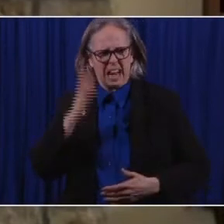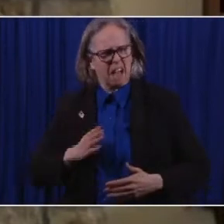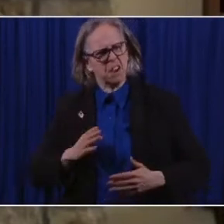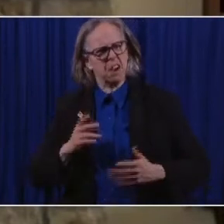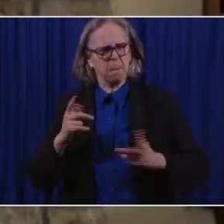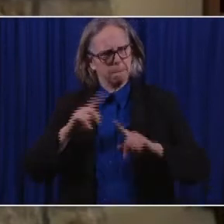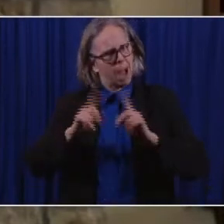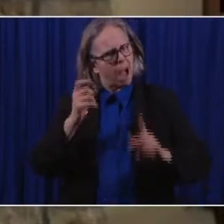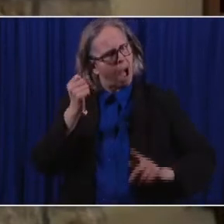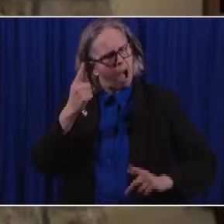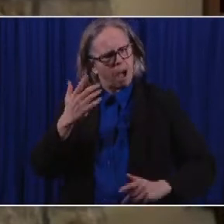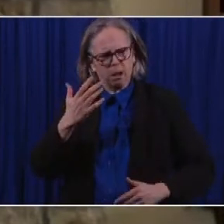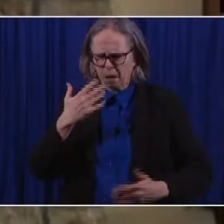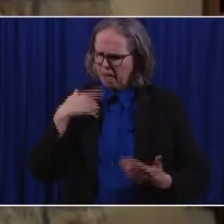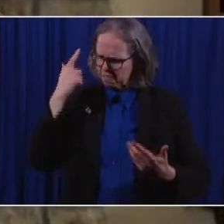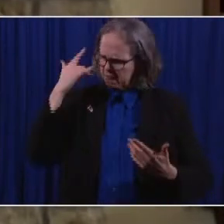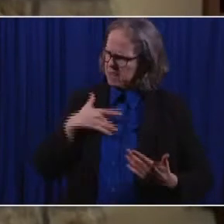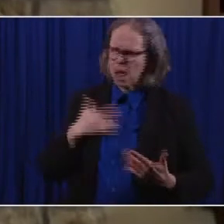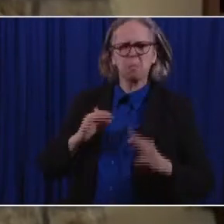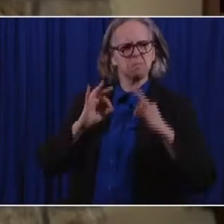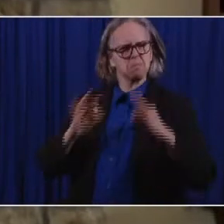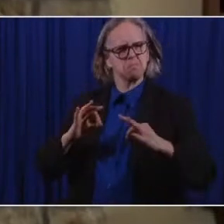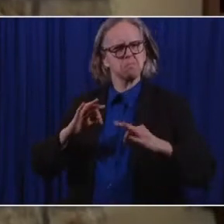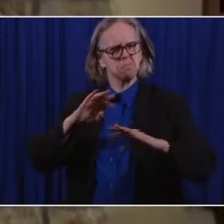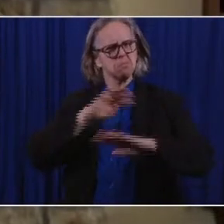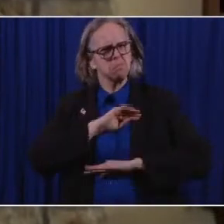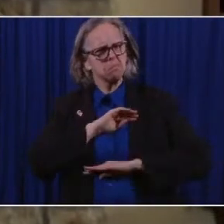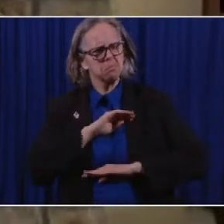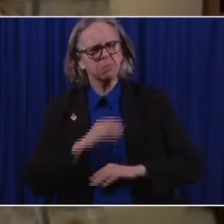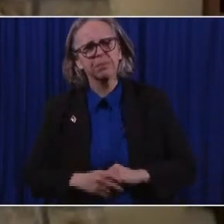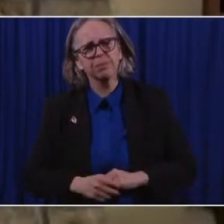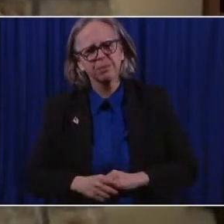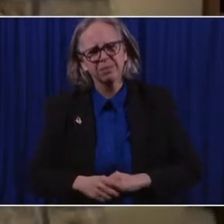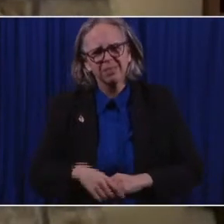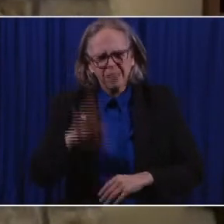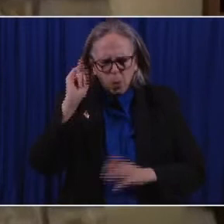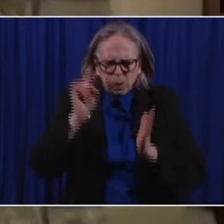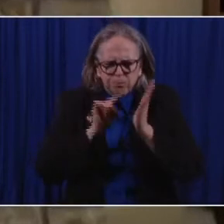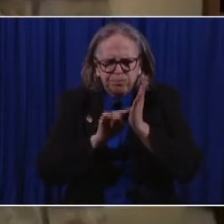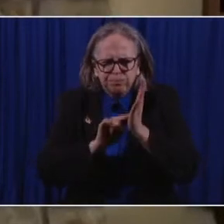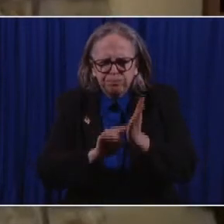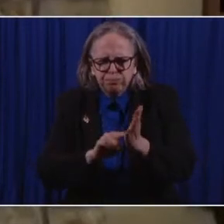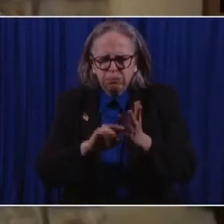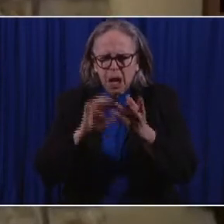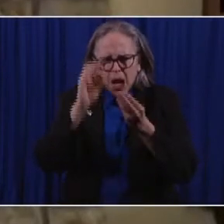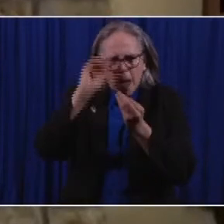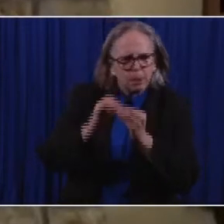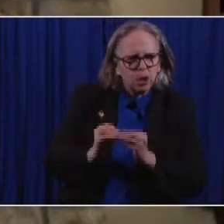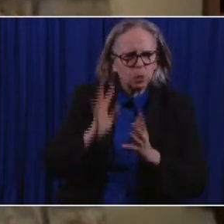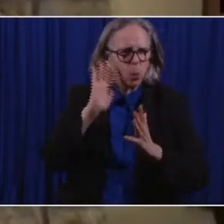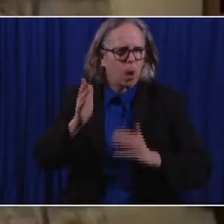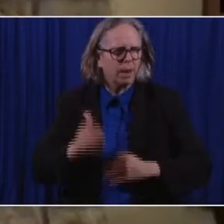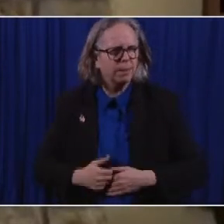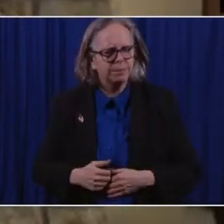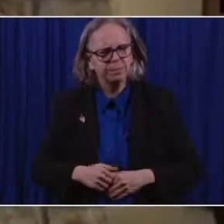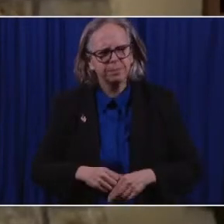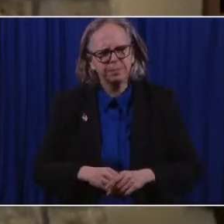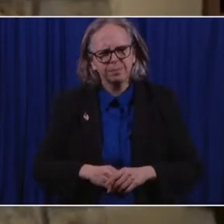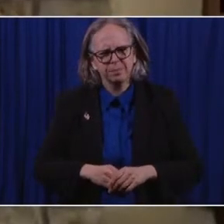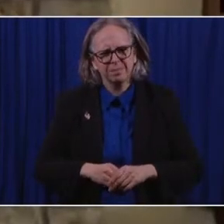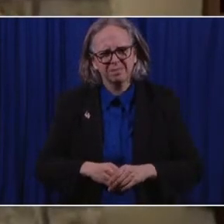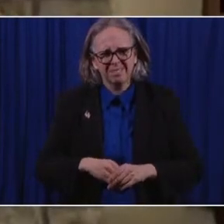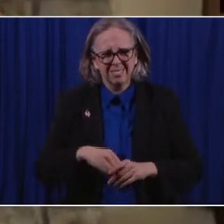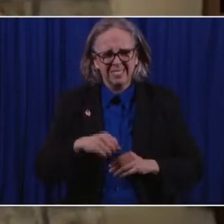look at the different data, and you know, we're, as I said, 7th in the nation, 7th